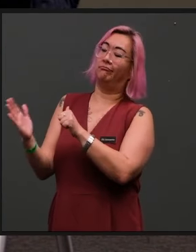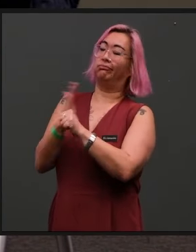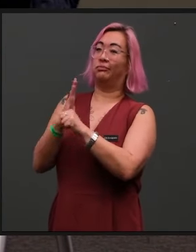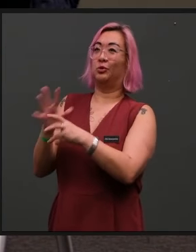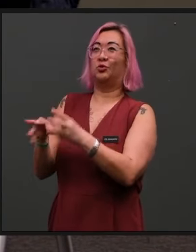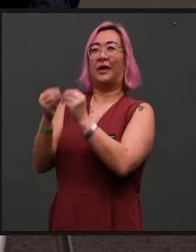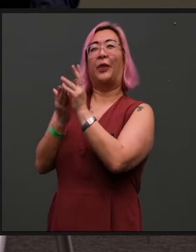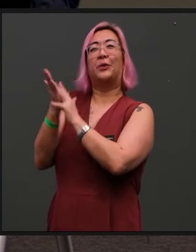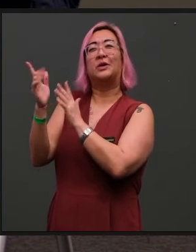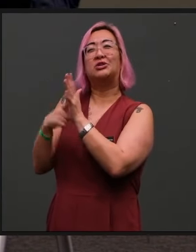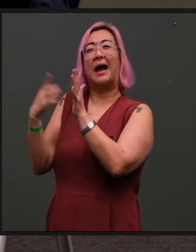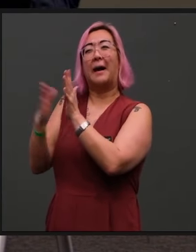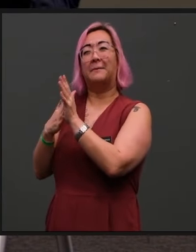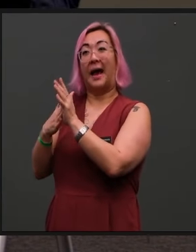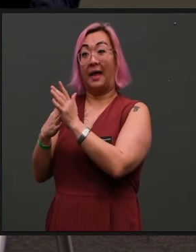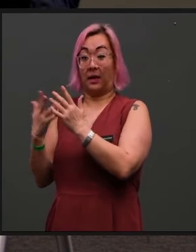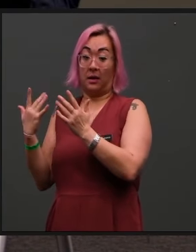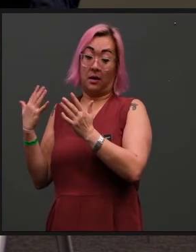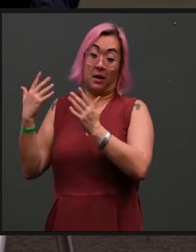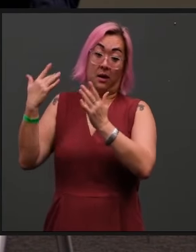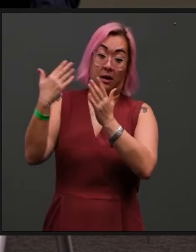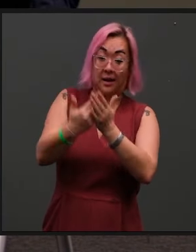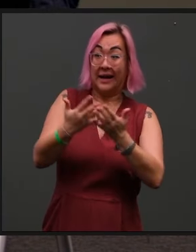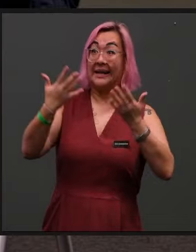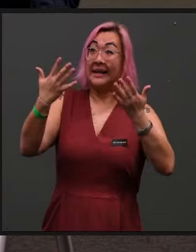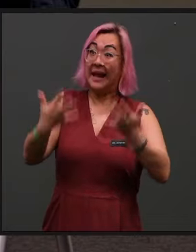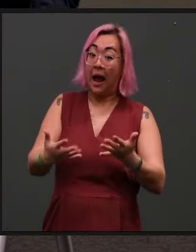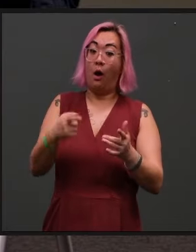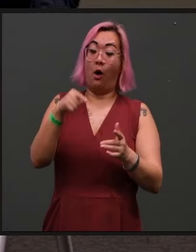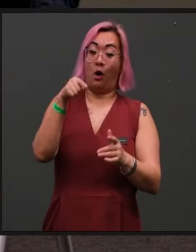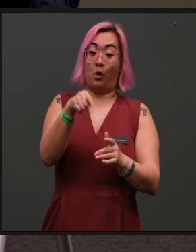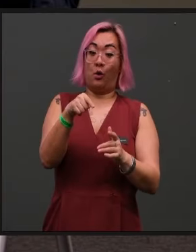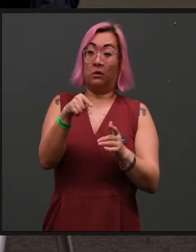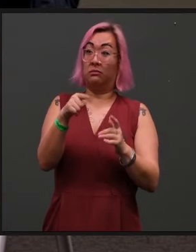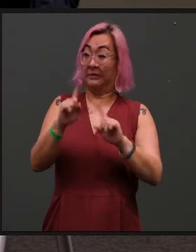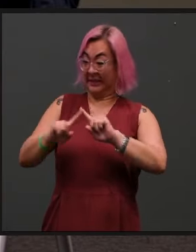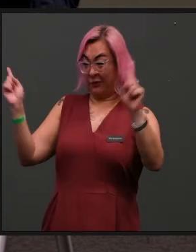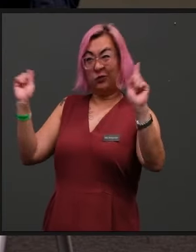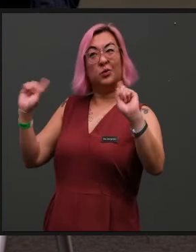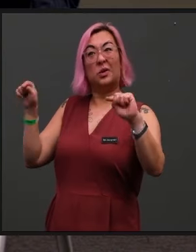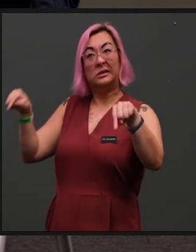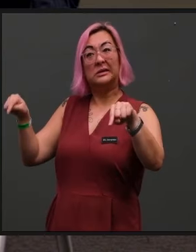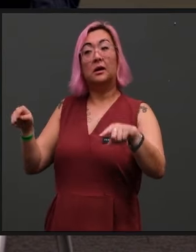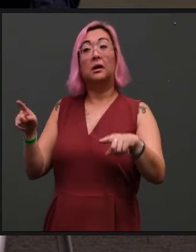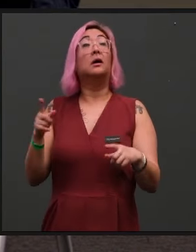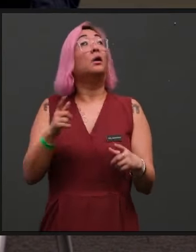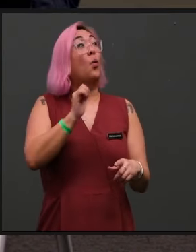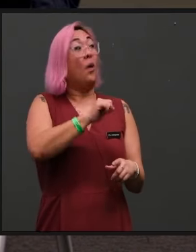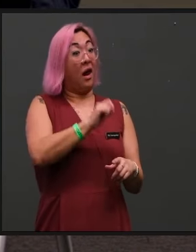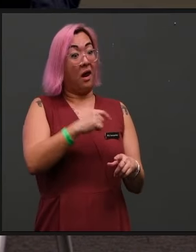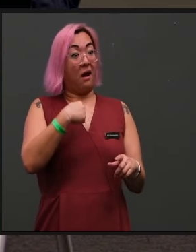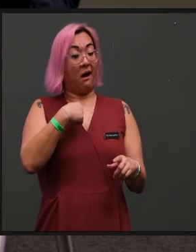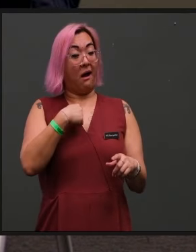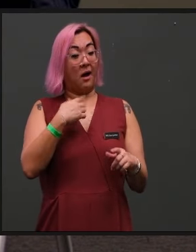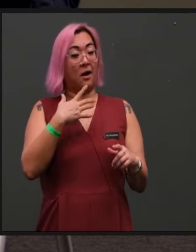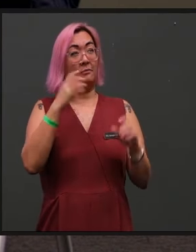my initial ambition was for the project, which was to polish the game jam essentially, maybe add some voice acting and some localization, add a few things that we